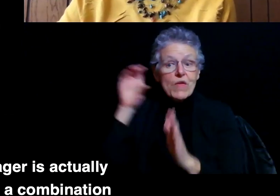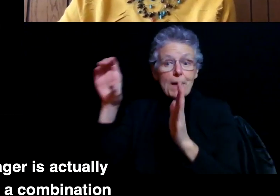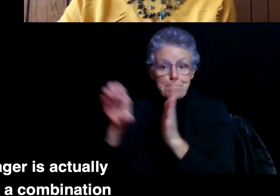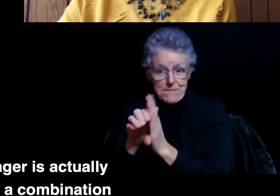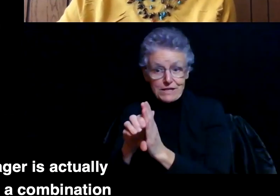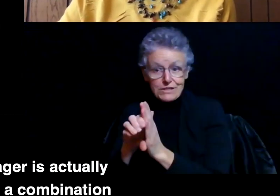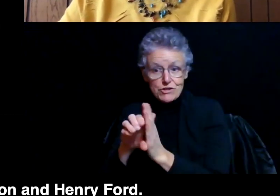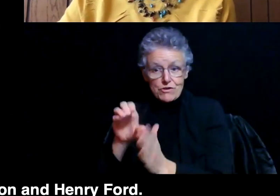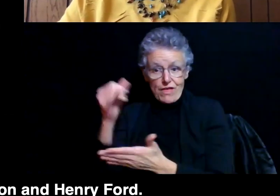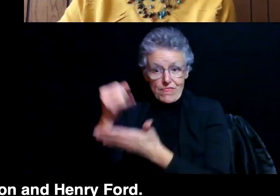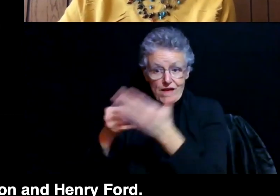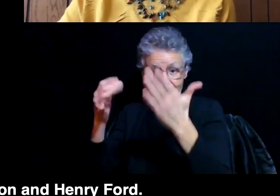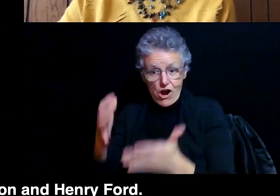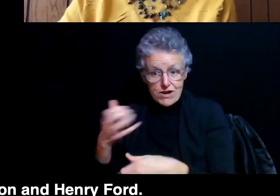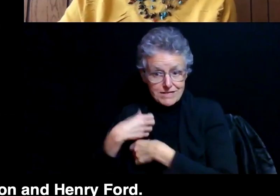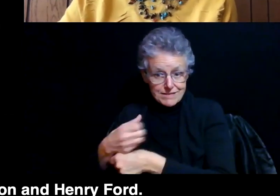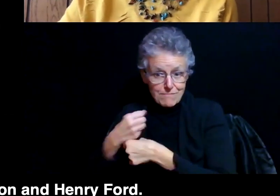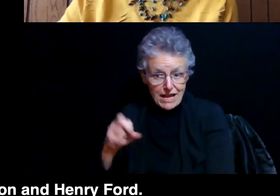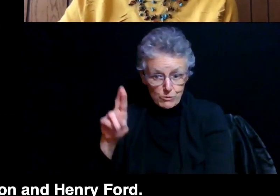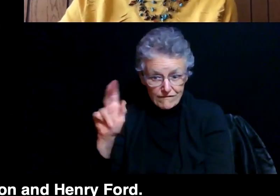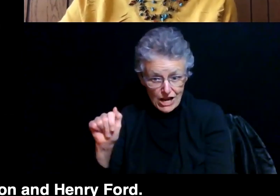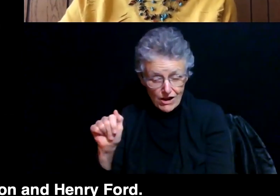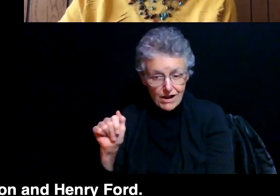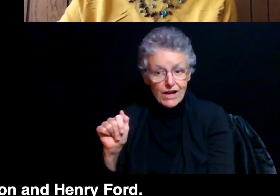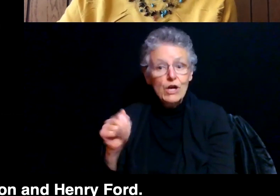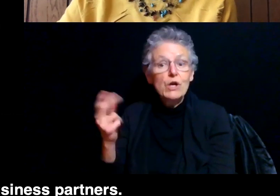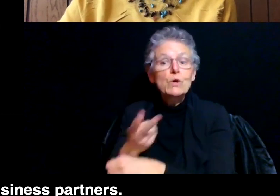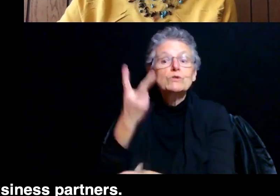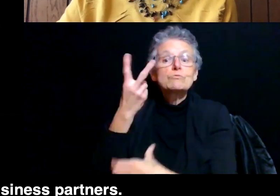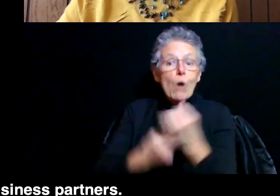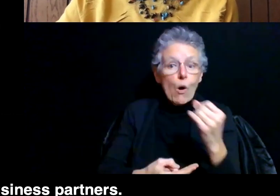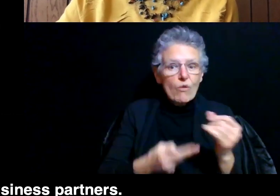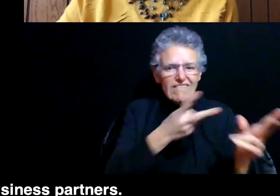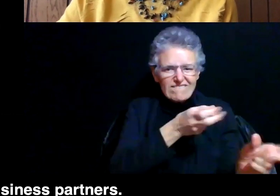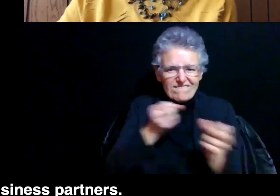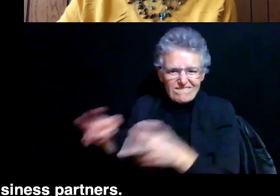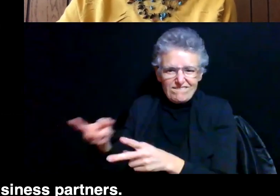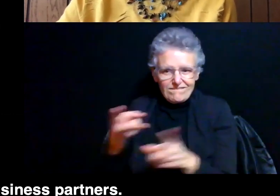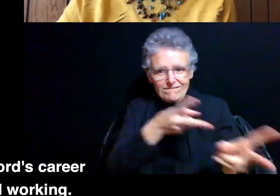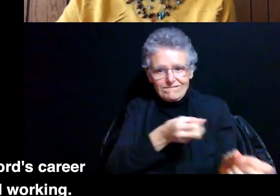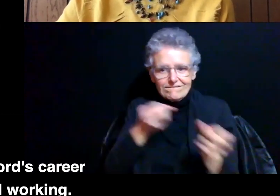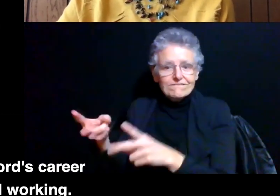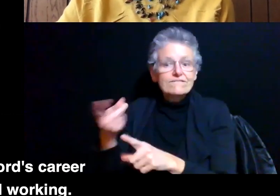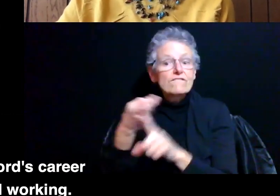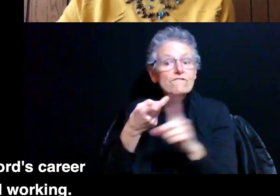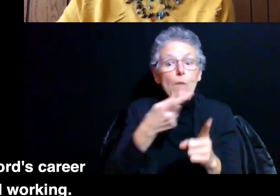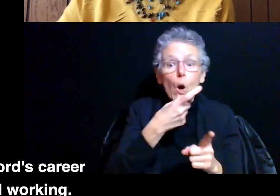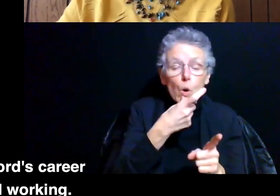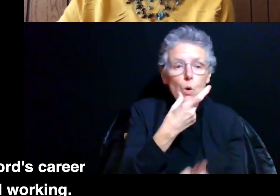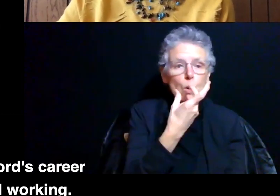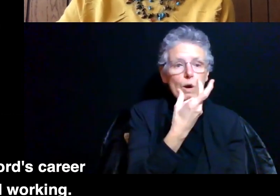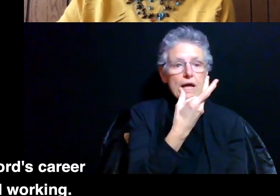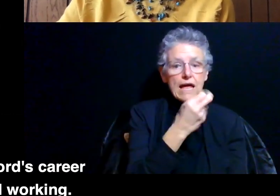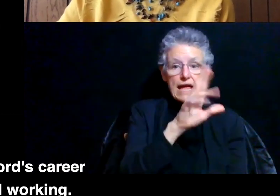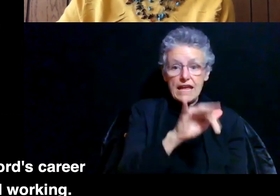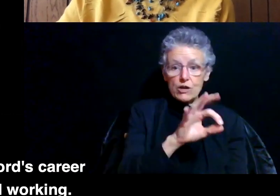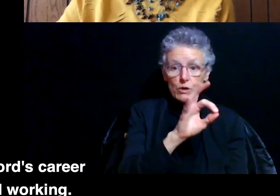a combination of Thomas Edison and Henry Ford. New slide shows a photo of Edison and Ford. They were business partners. Henry Ford's career